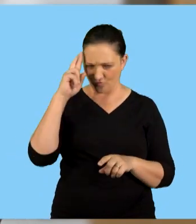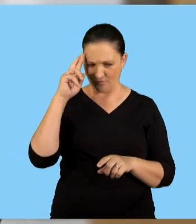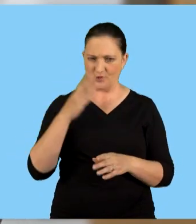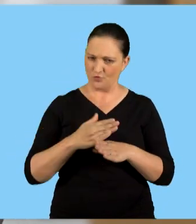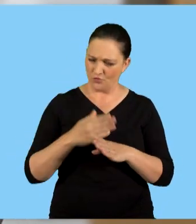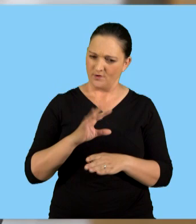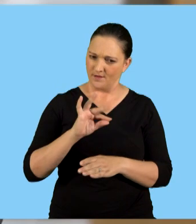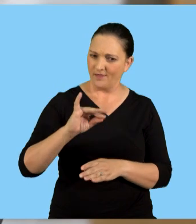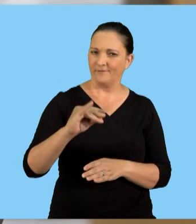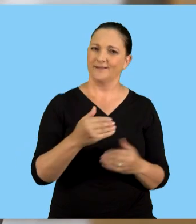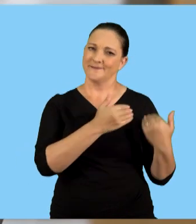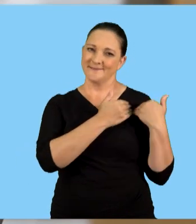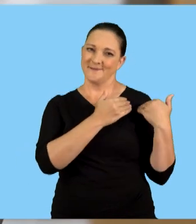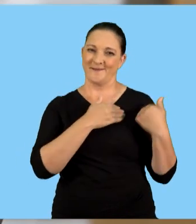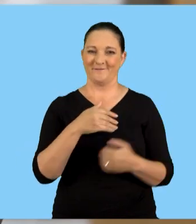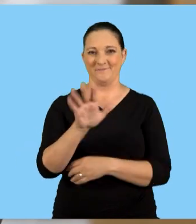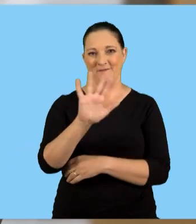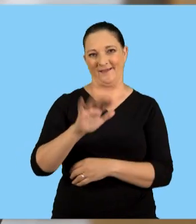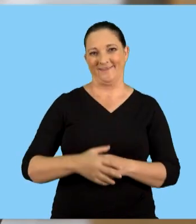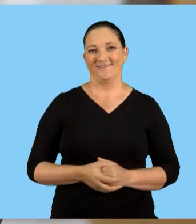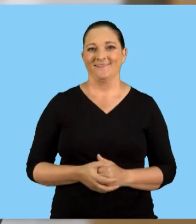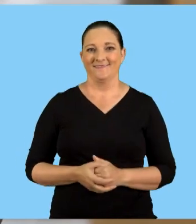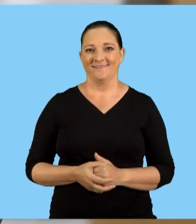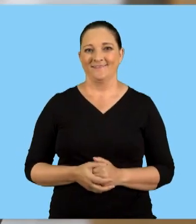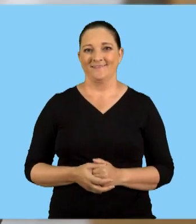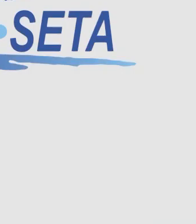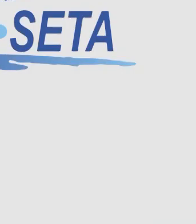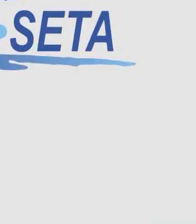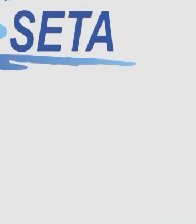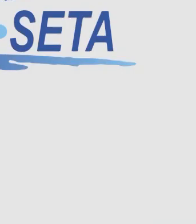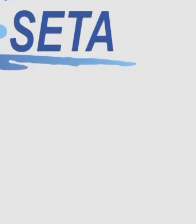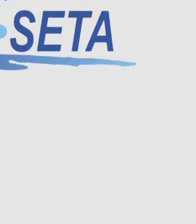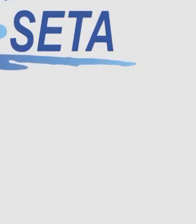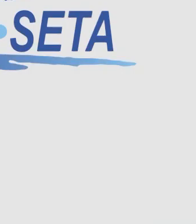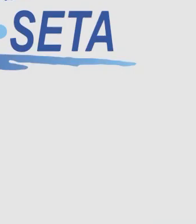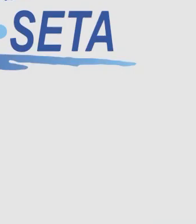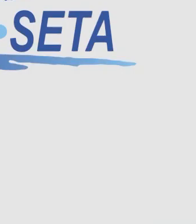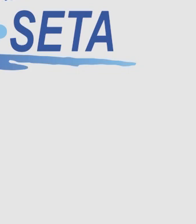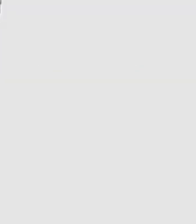next time. Remember to work every day and stay safe. Goodbye.